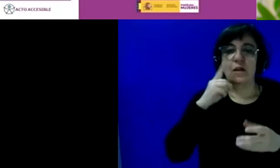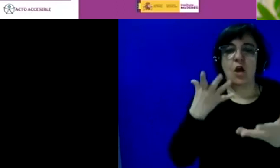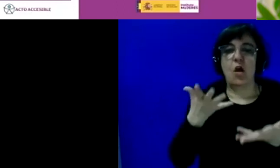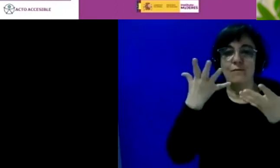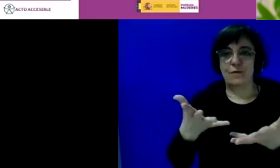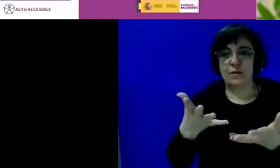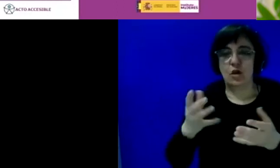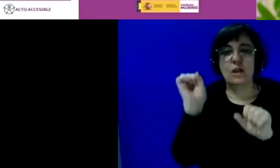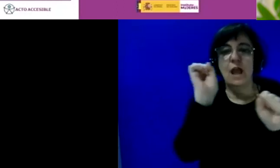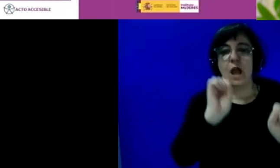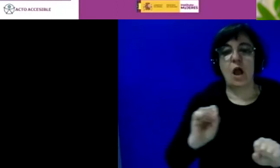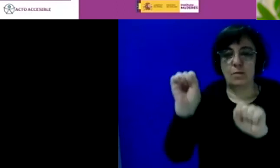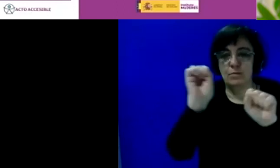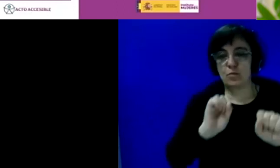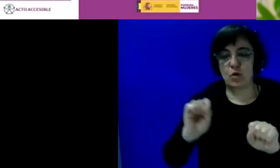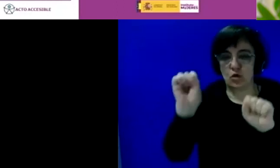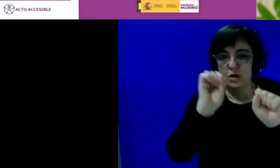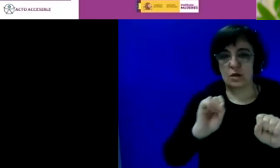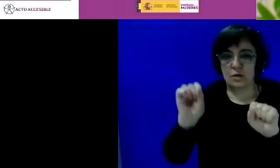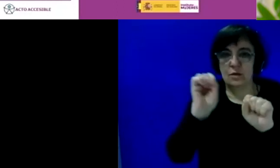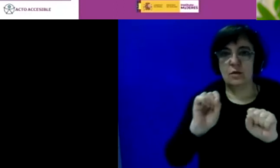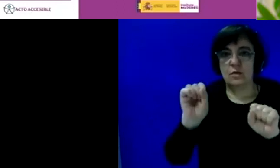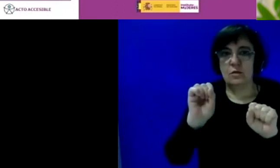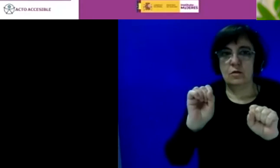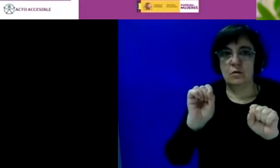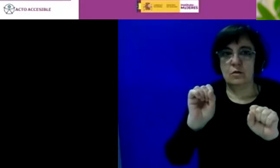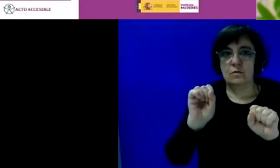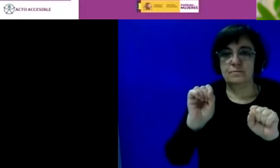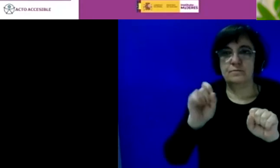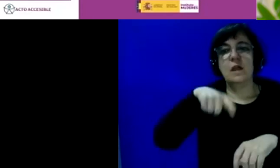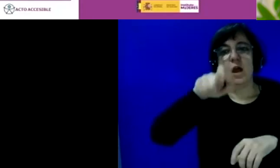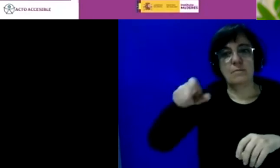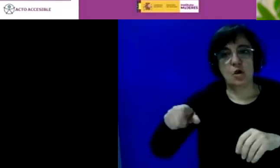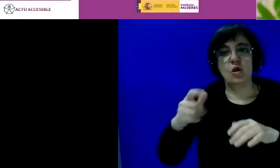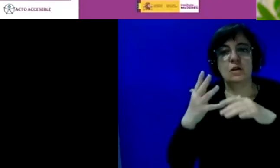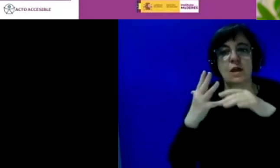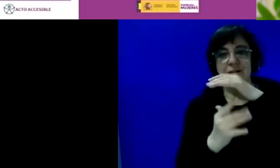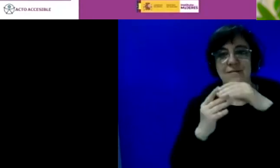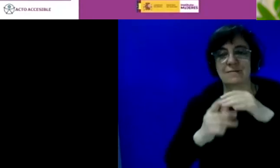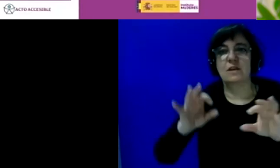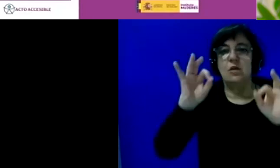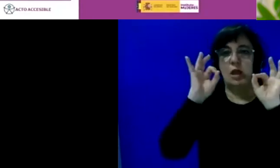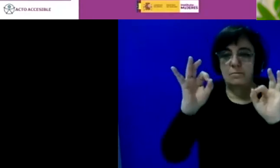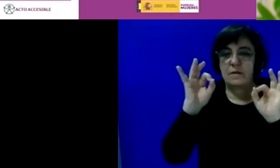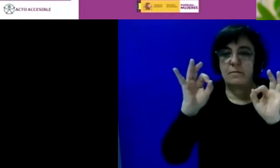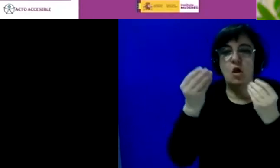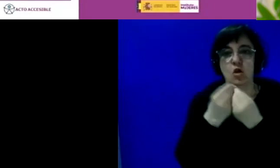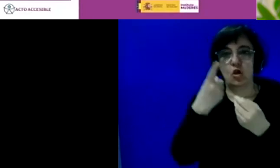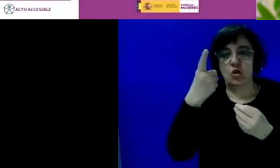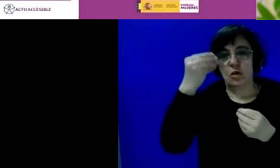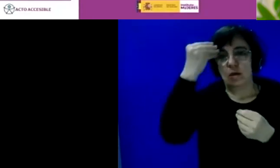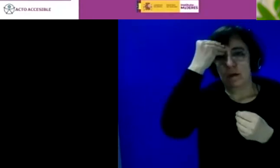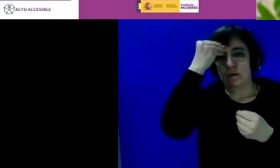We will find out what this commission is doing, what protection is being given to refugees, and